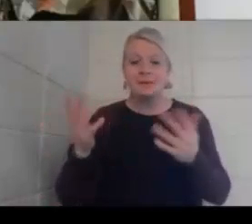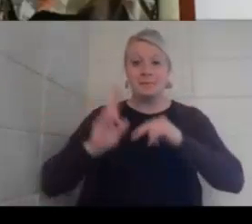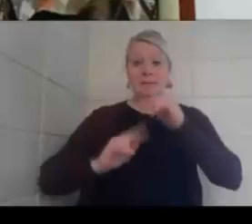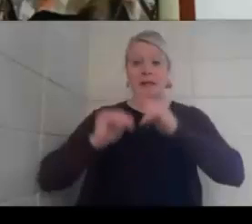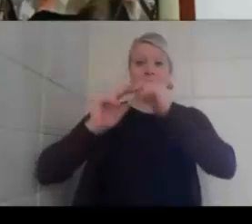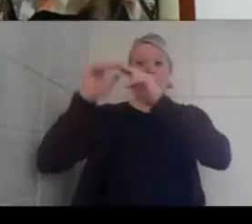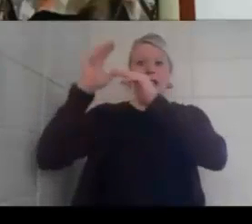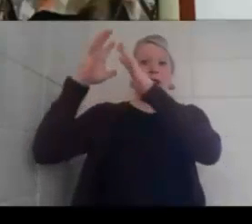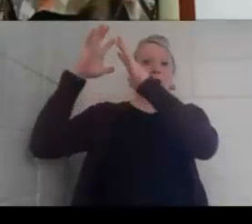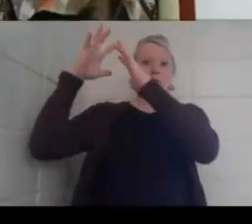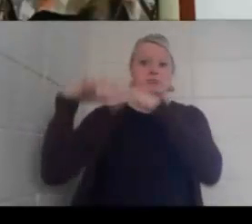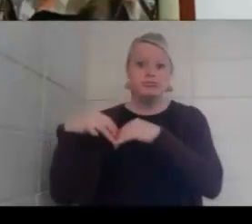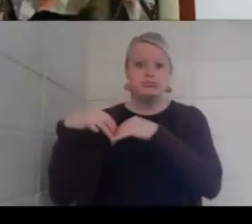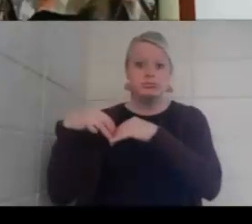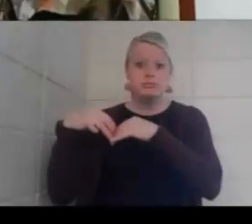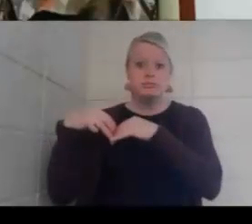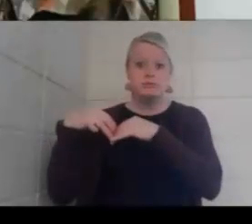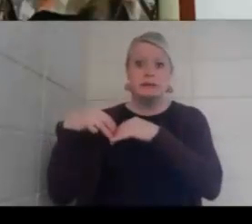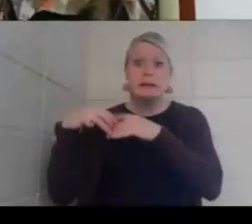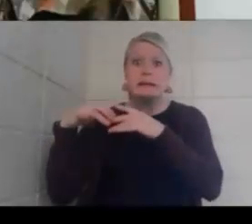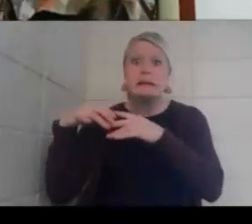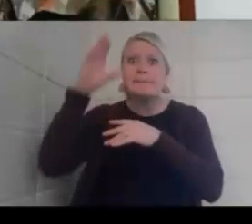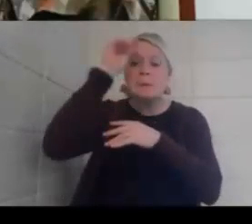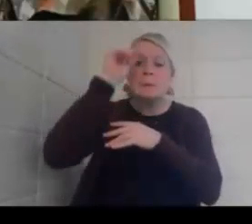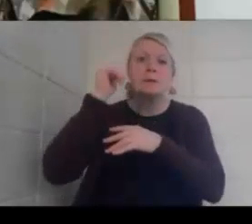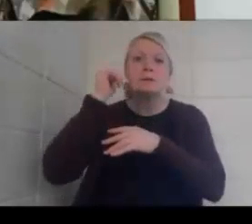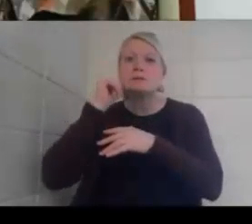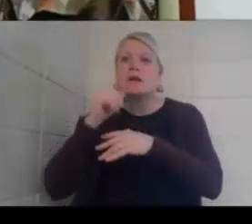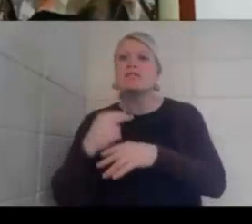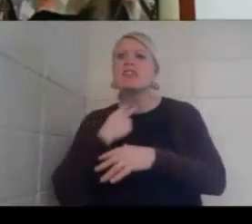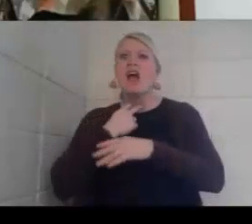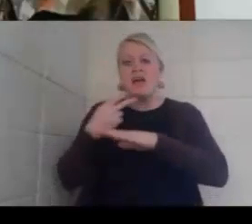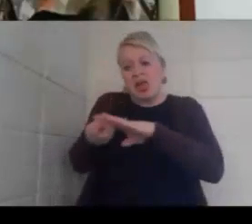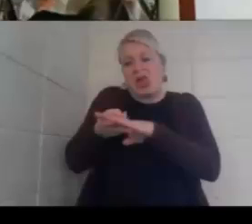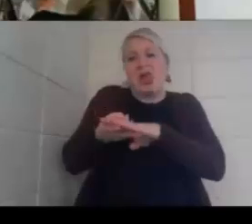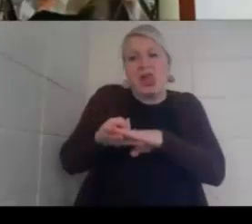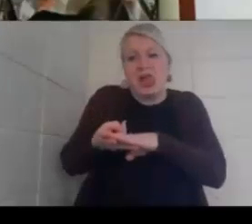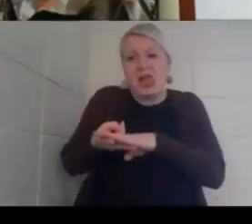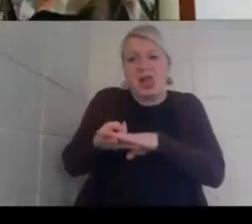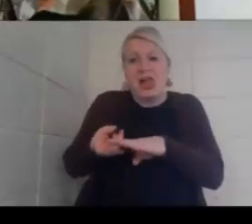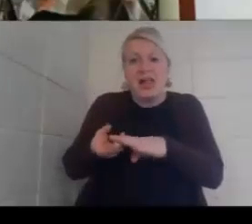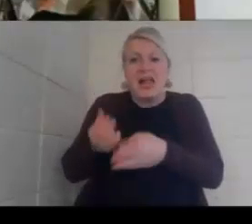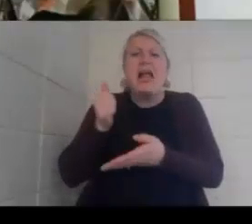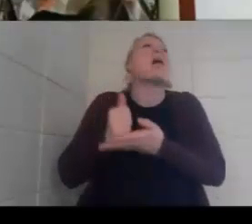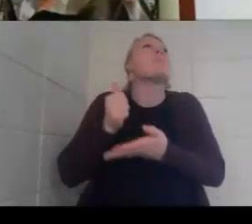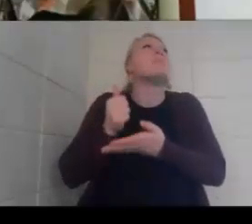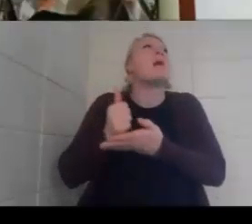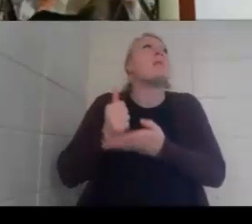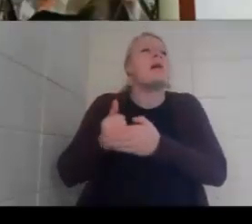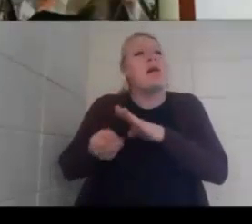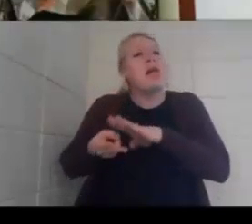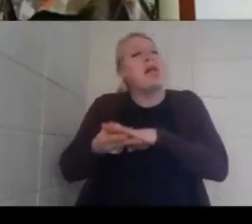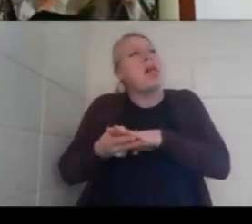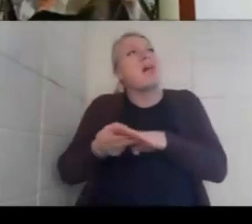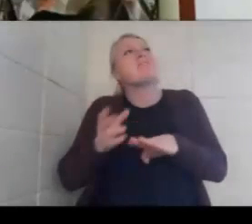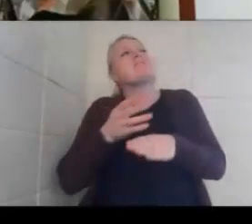What else can these dogs do? Well, if a building collapsed, maybe a boy or a girl is stuck